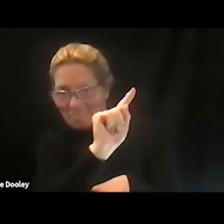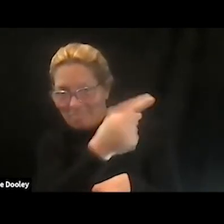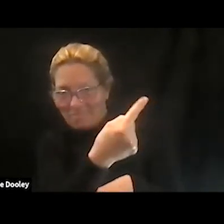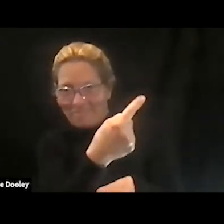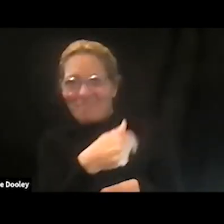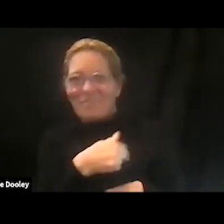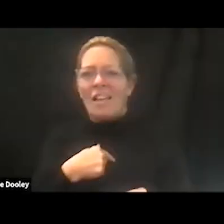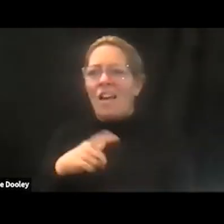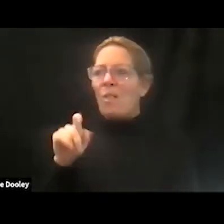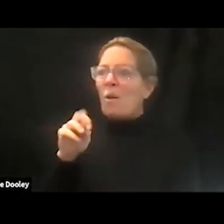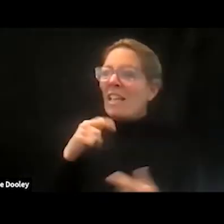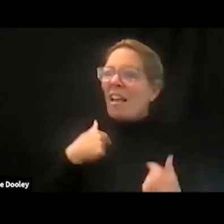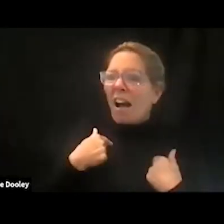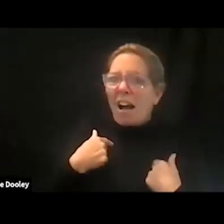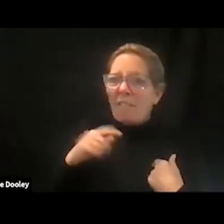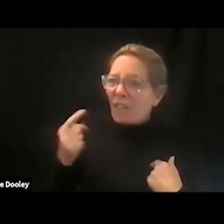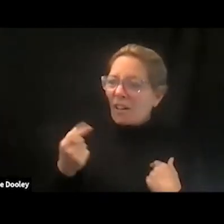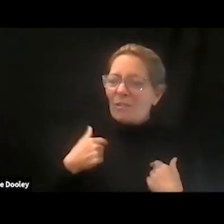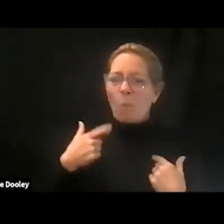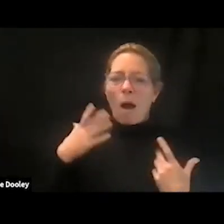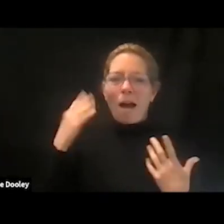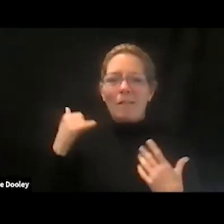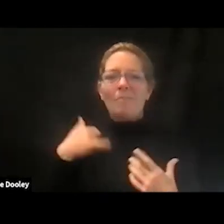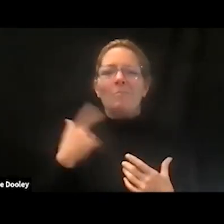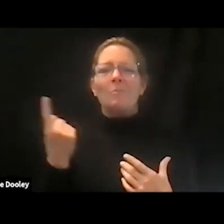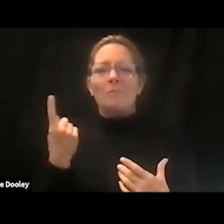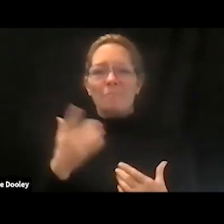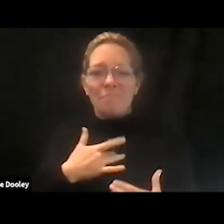You always put me on the spot.